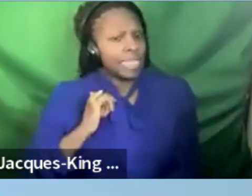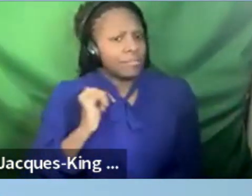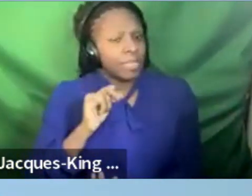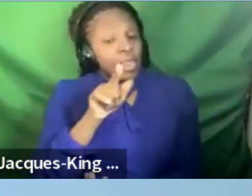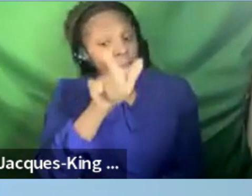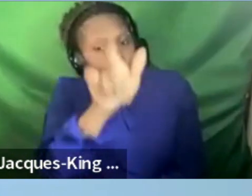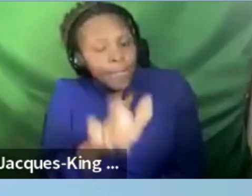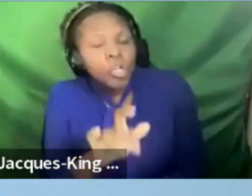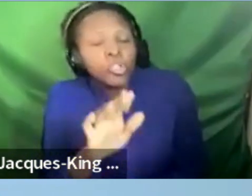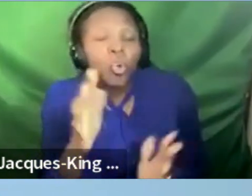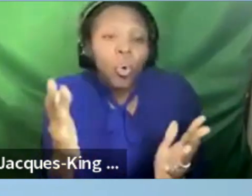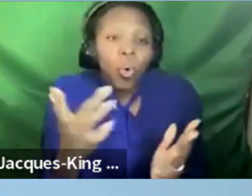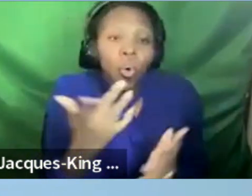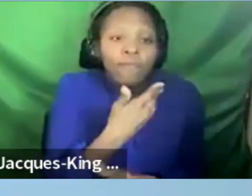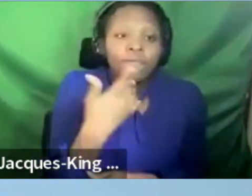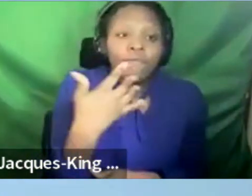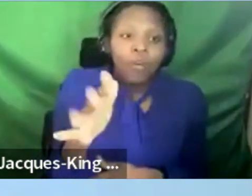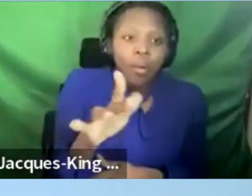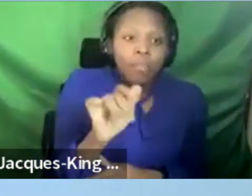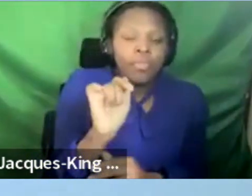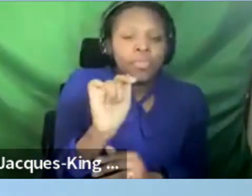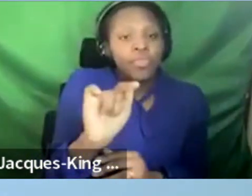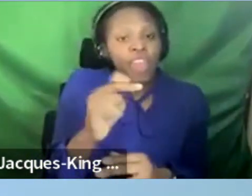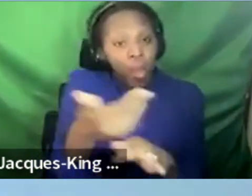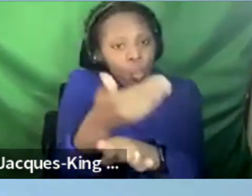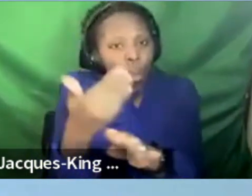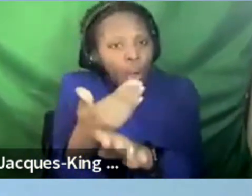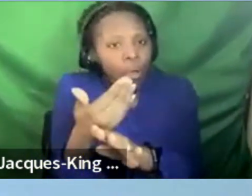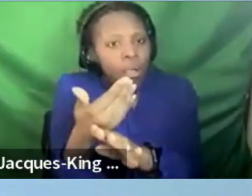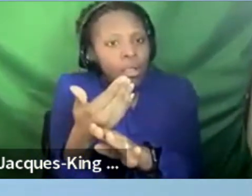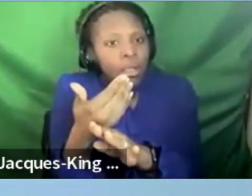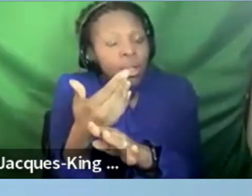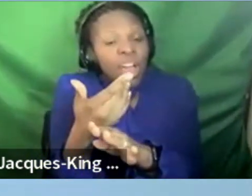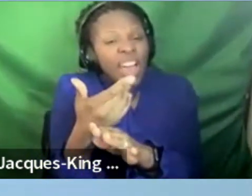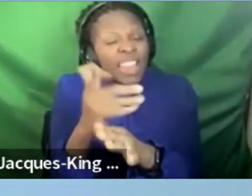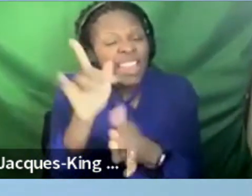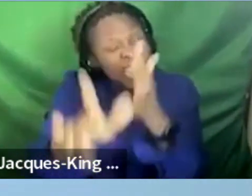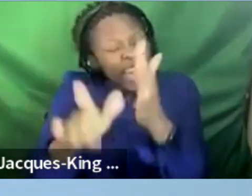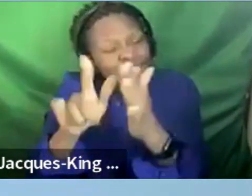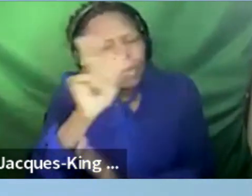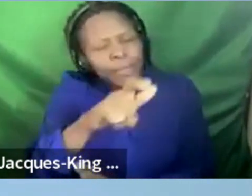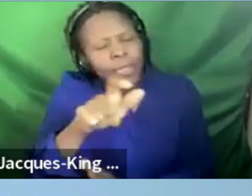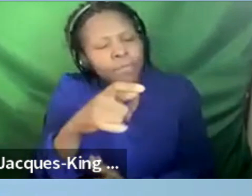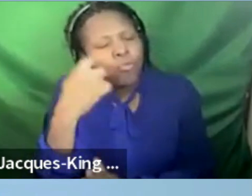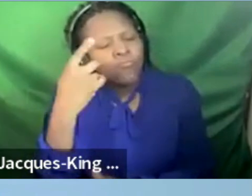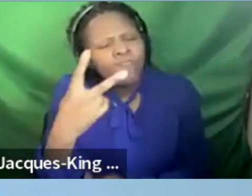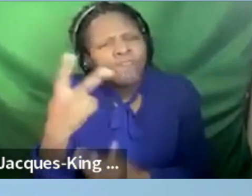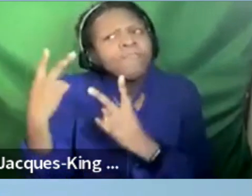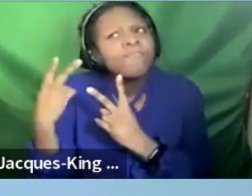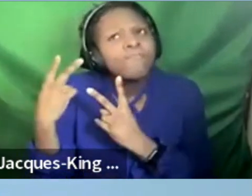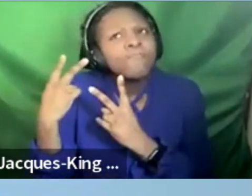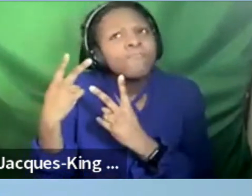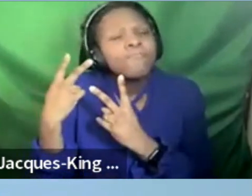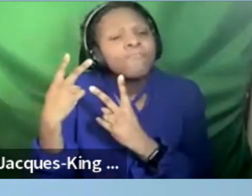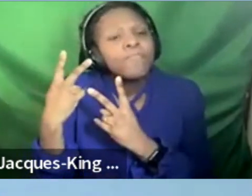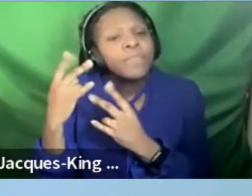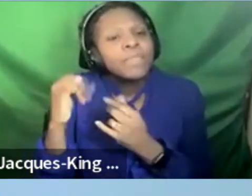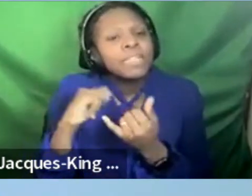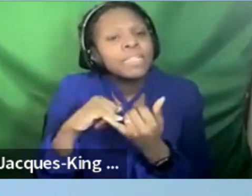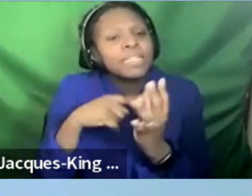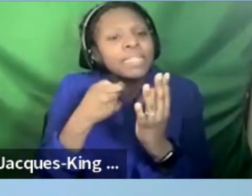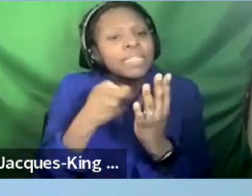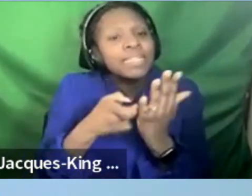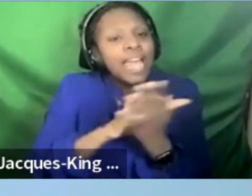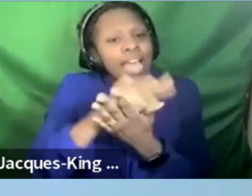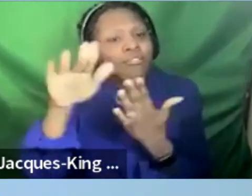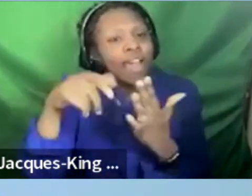either from that person or from that piece of work. And then later on, everybody reassesses and suddenly, never do a Sarah Kane,